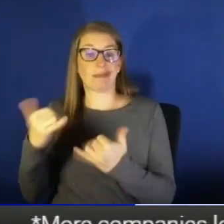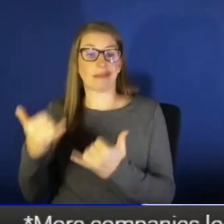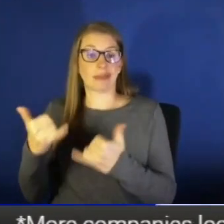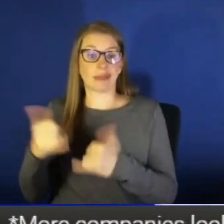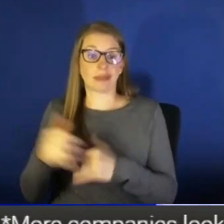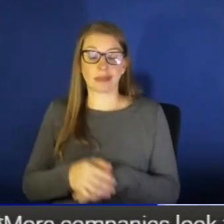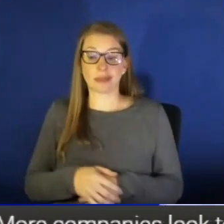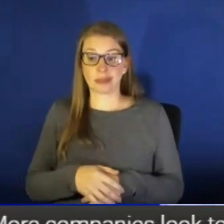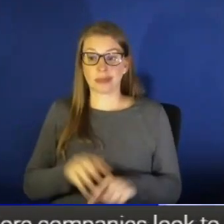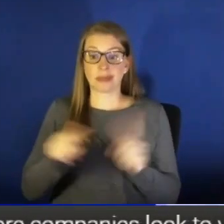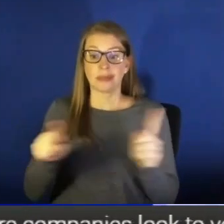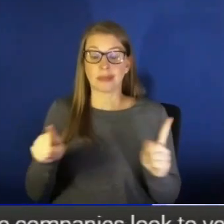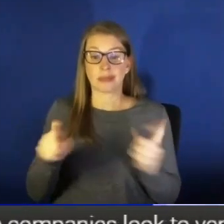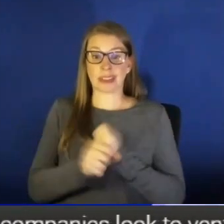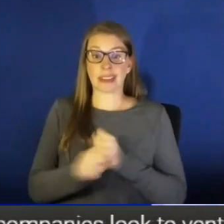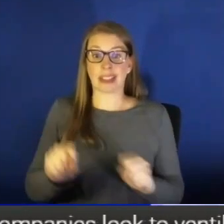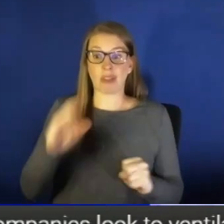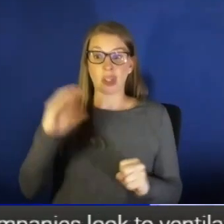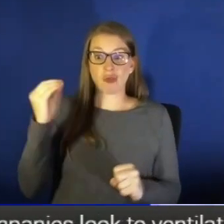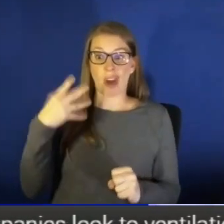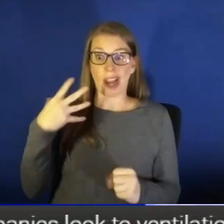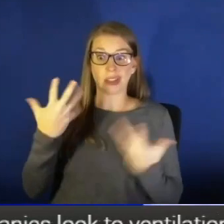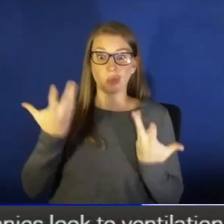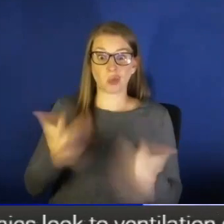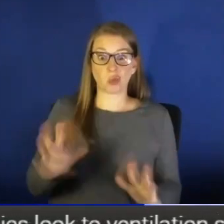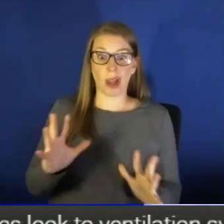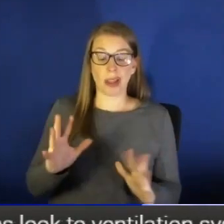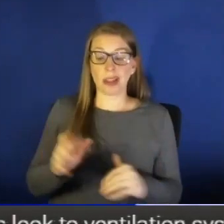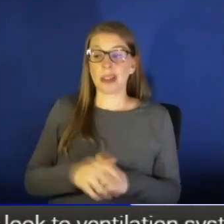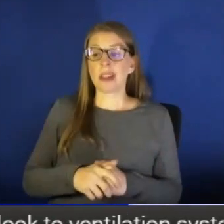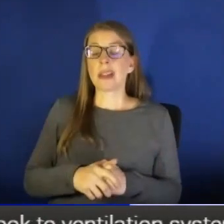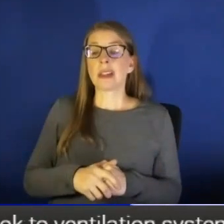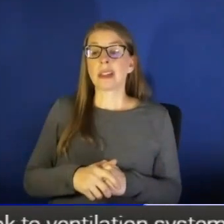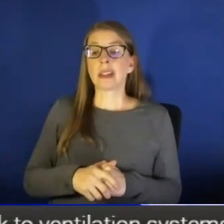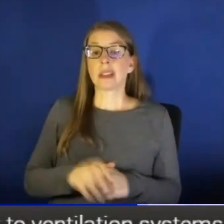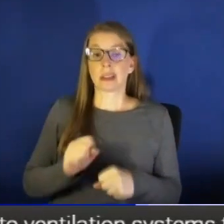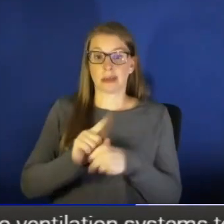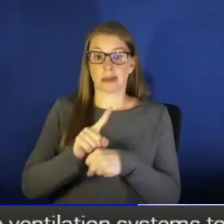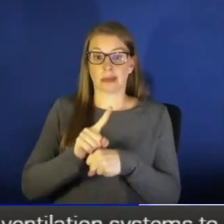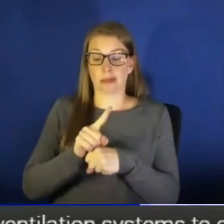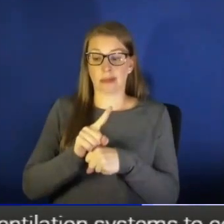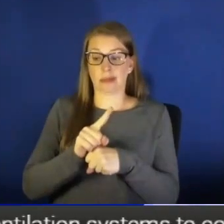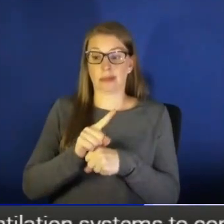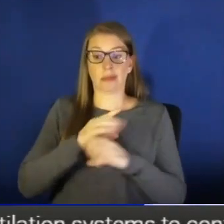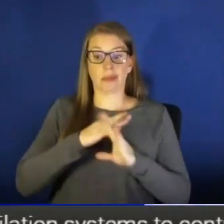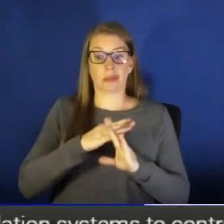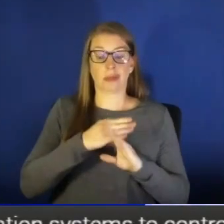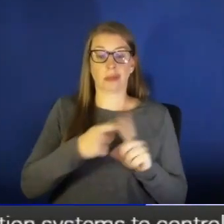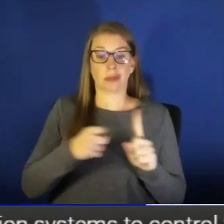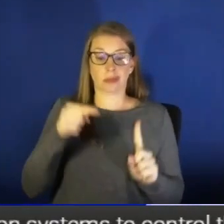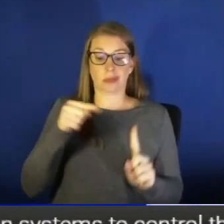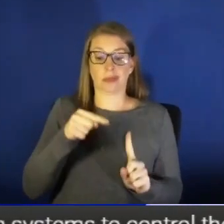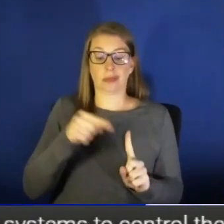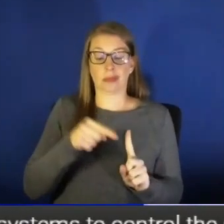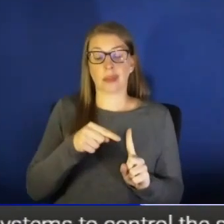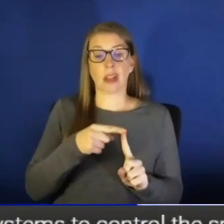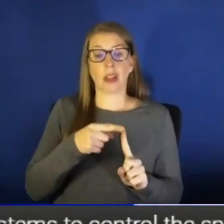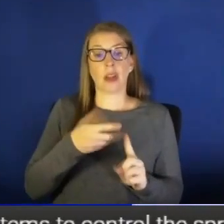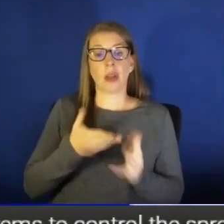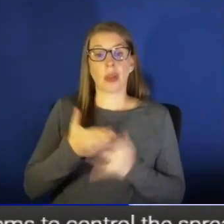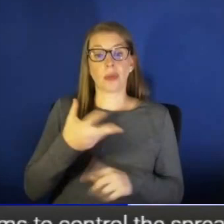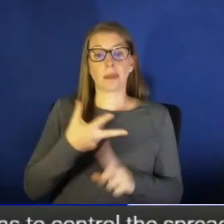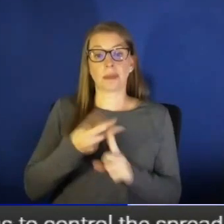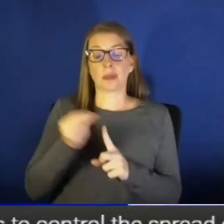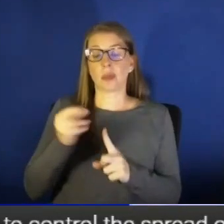you have those 3 exposures to the spike protein, again, through vaccination or infection, we still get that expression and